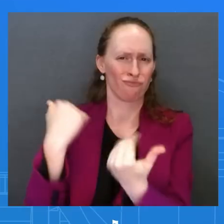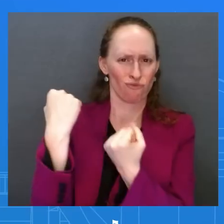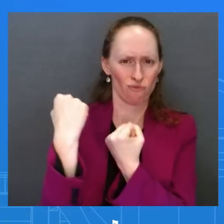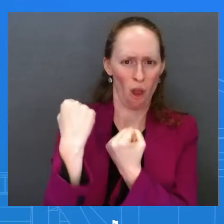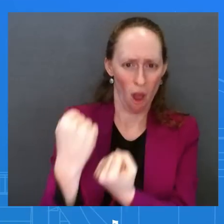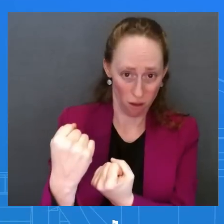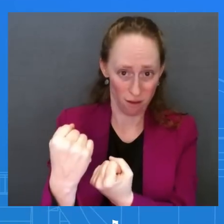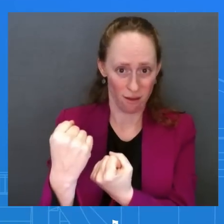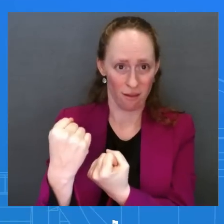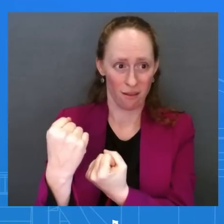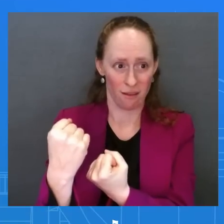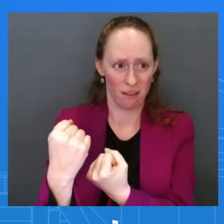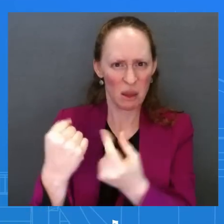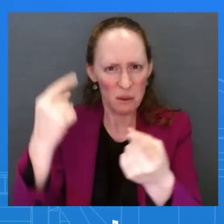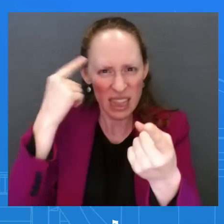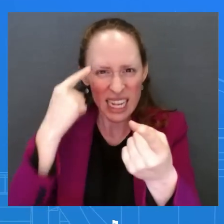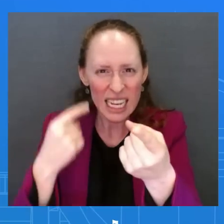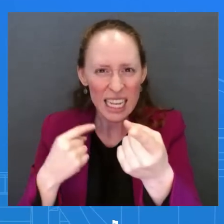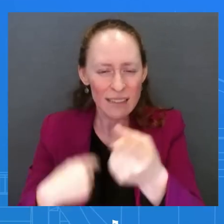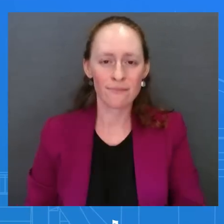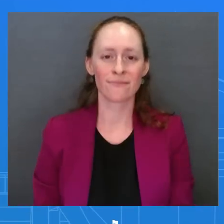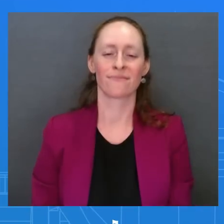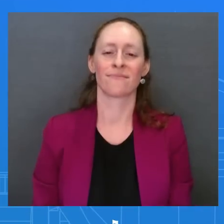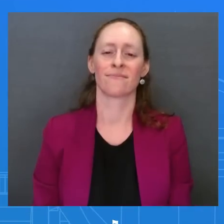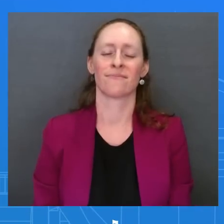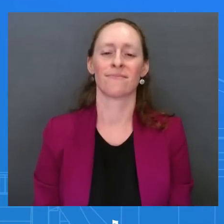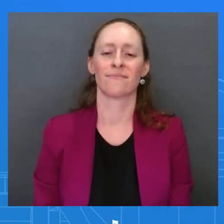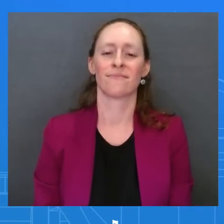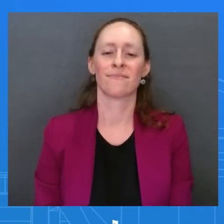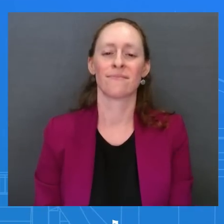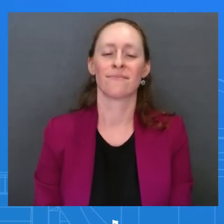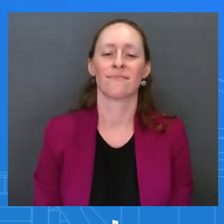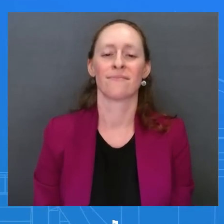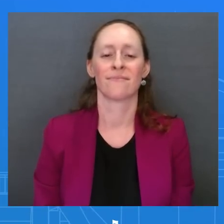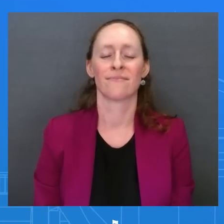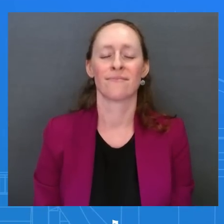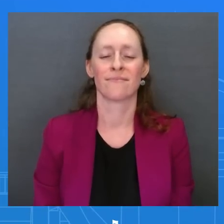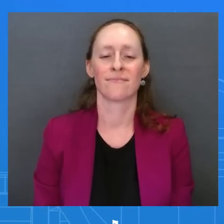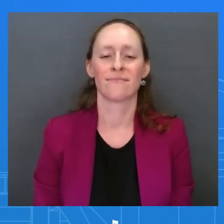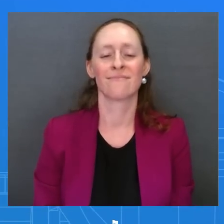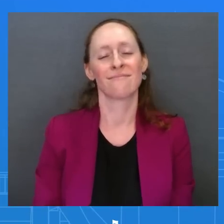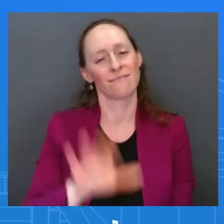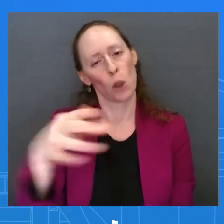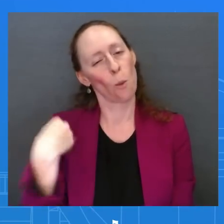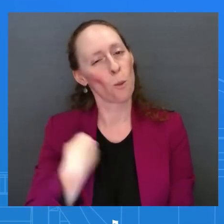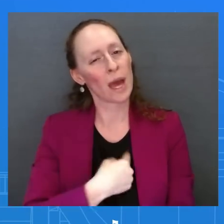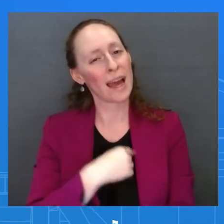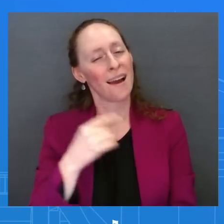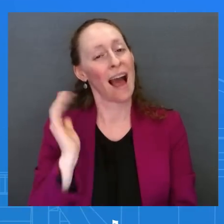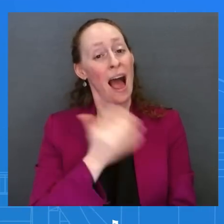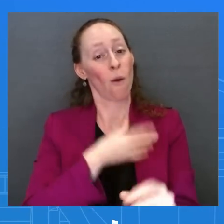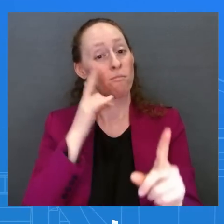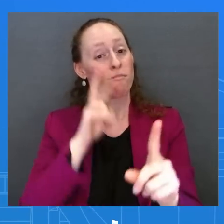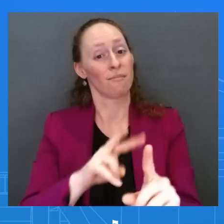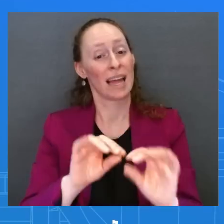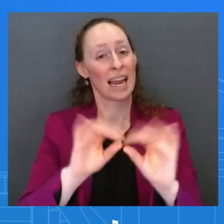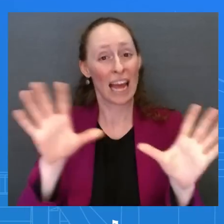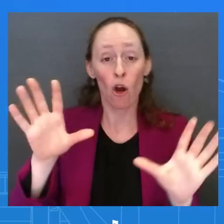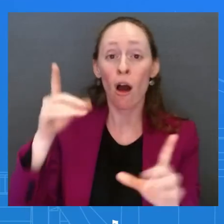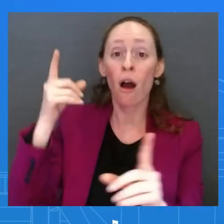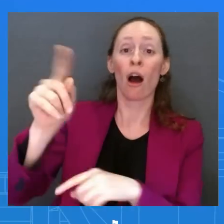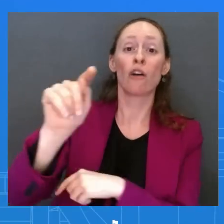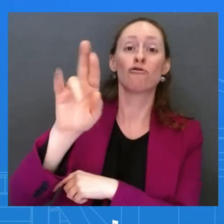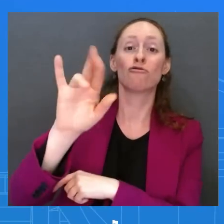careful, trickle-down economics does not work. It just does not work. It gives hands out to special interests and big corporations, that's what we have